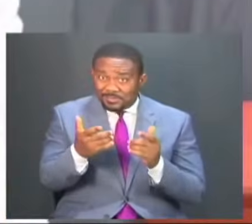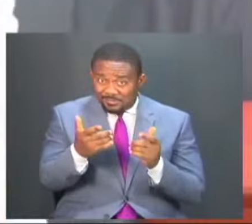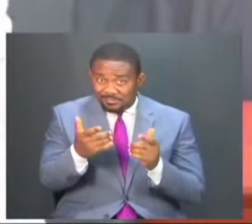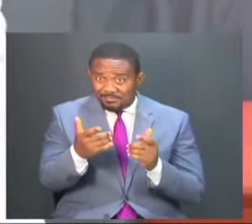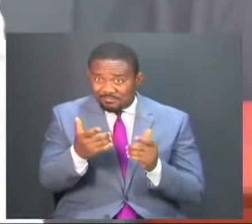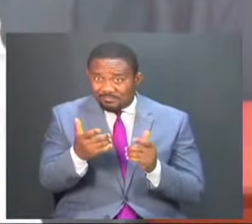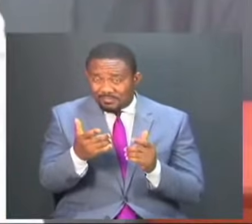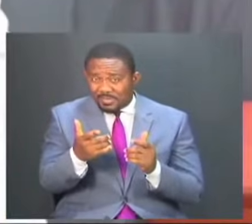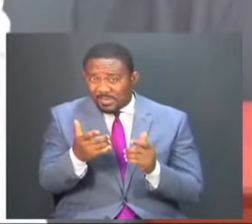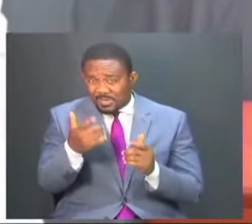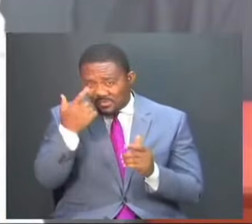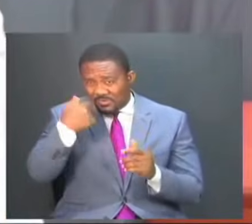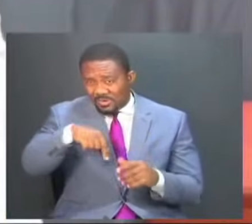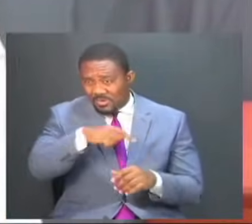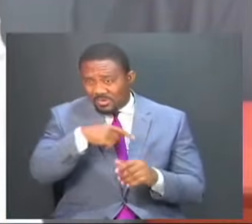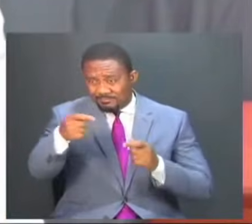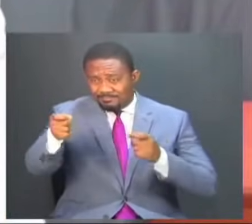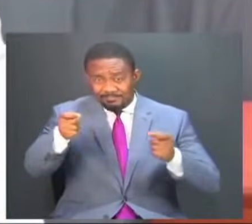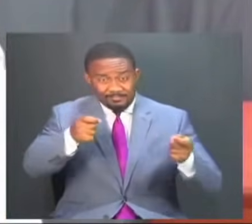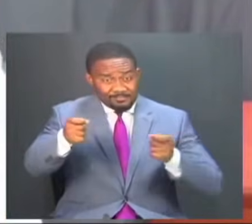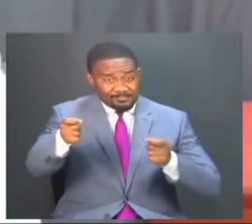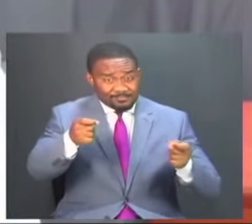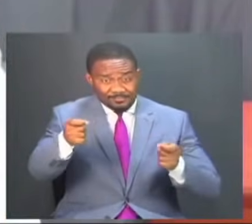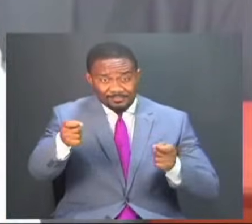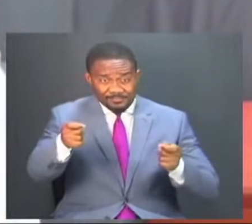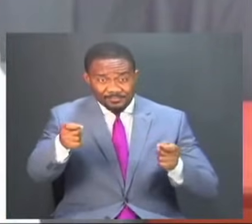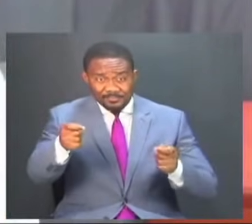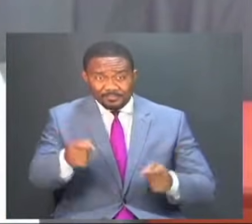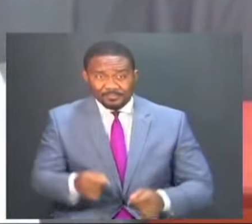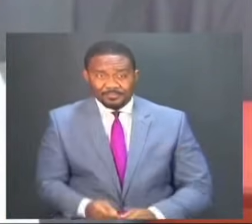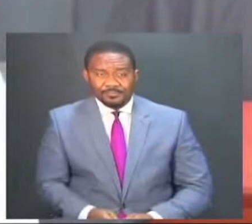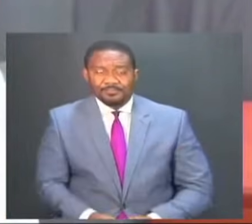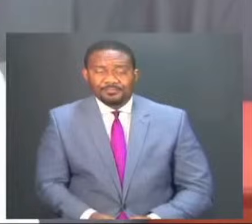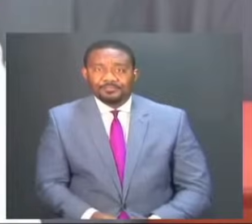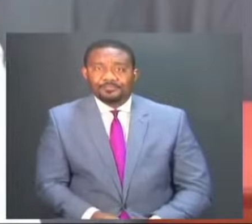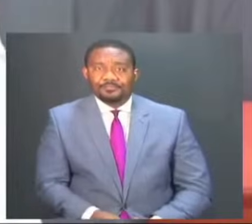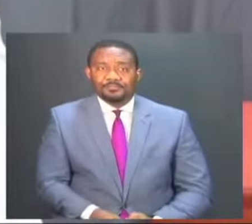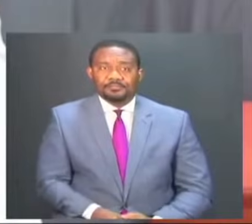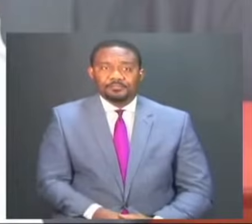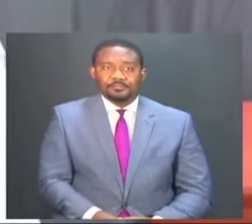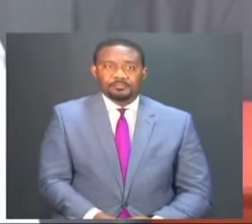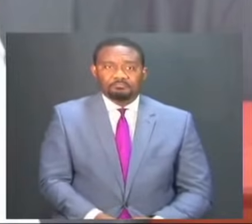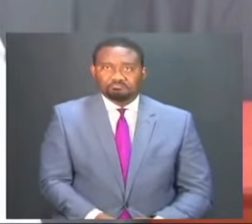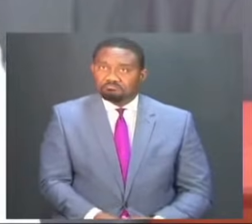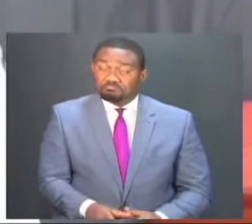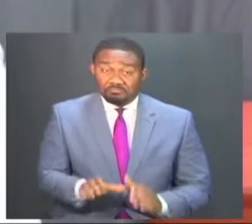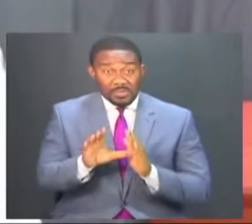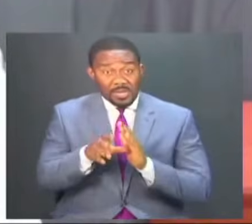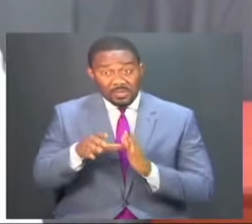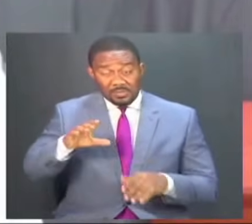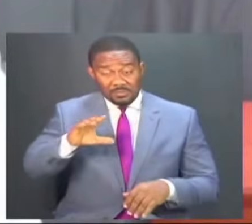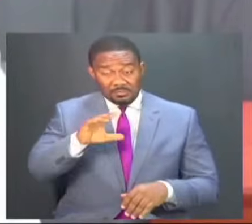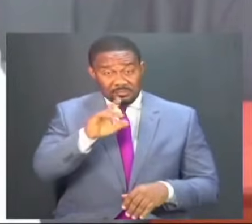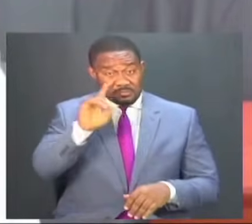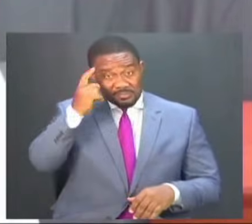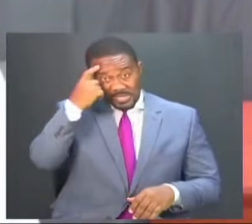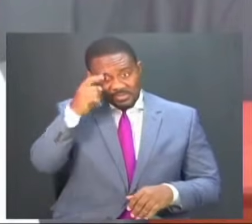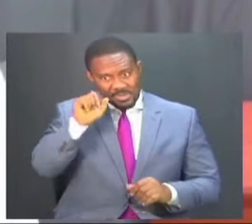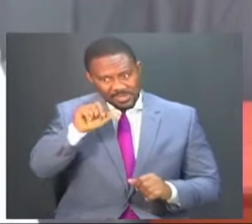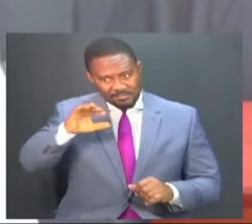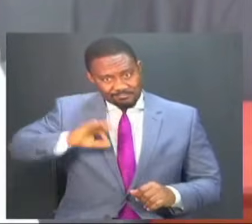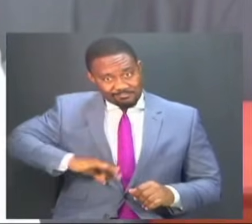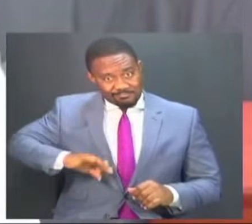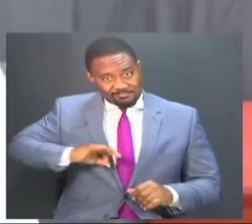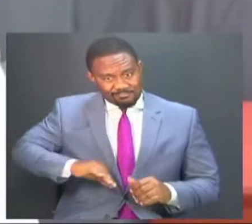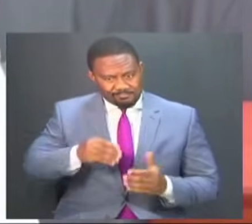needed platform for us to regulate the sector, so that government will be able to get the